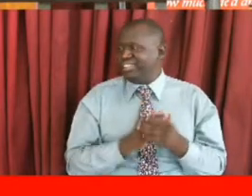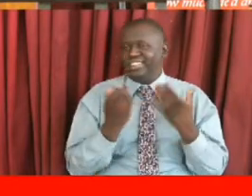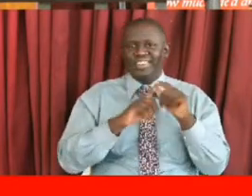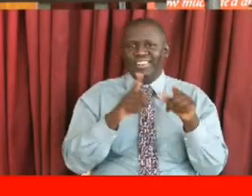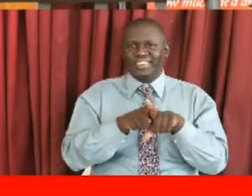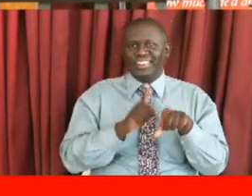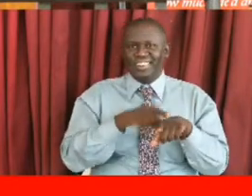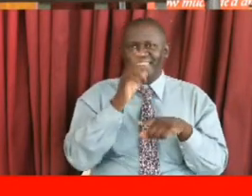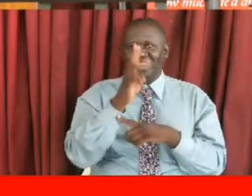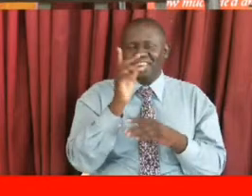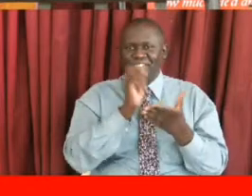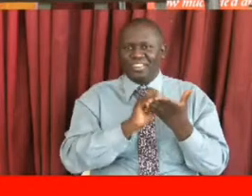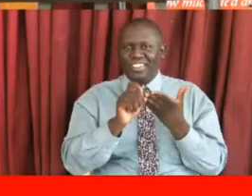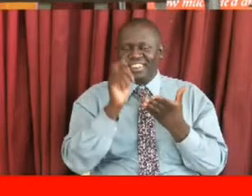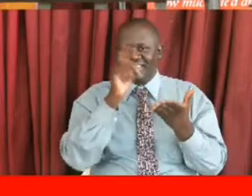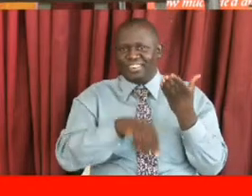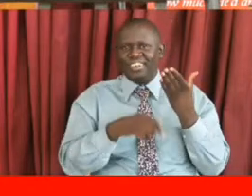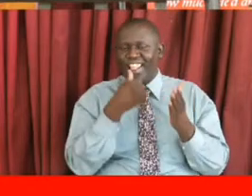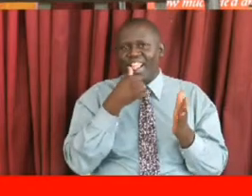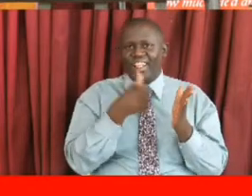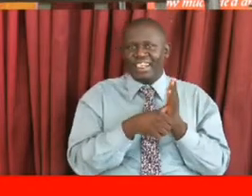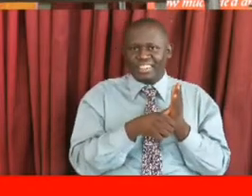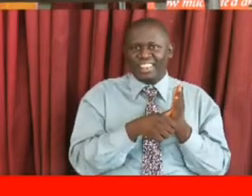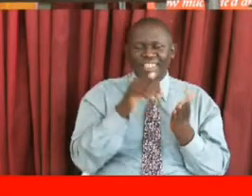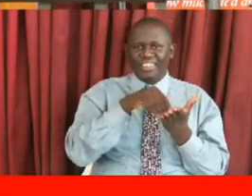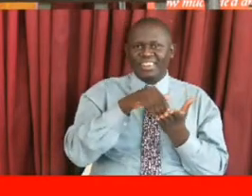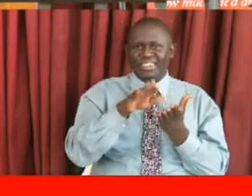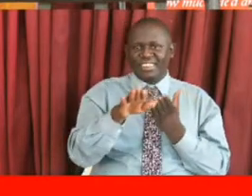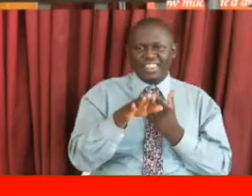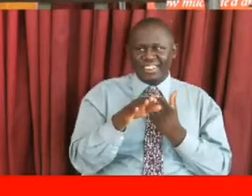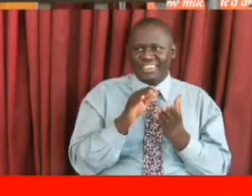in letter sent to previous address